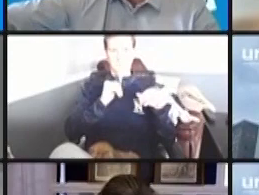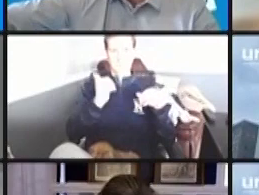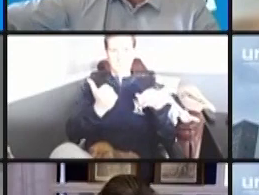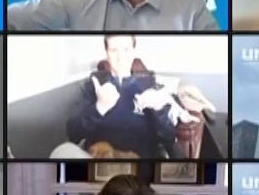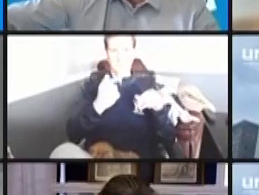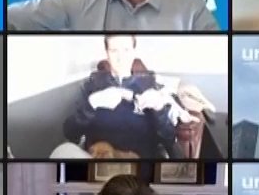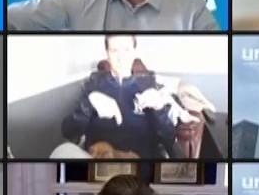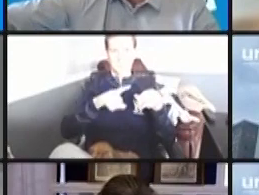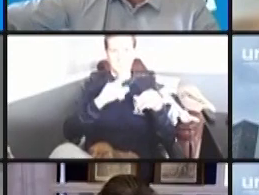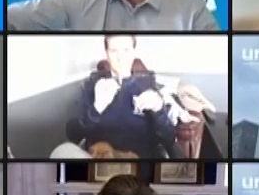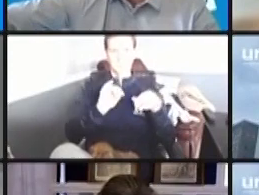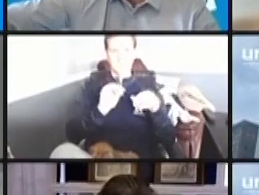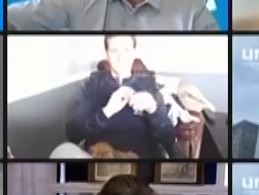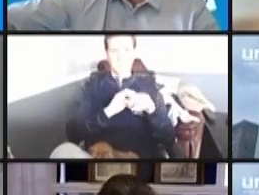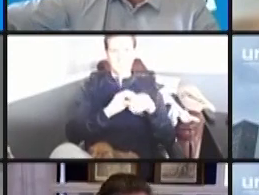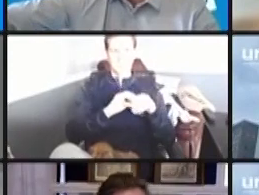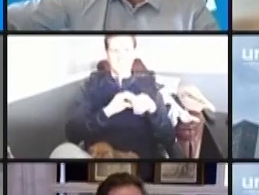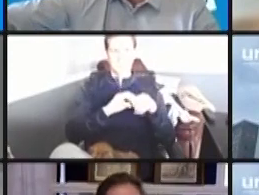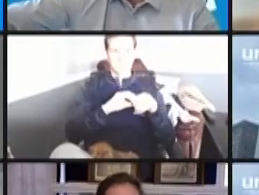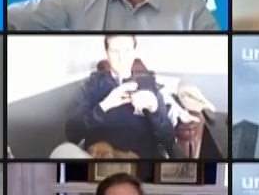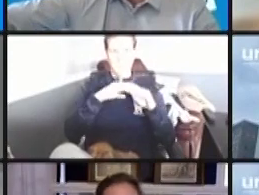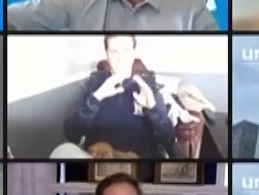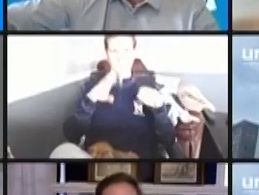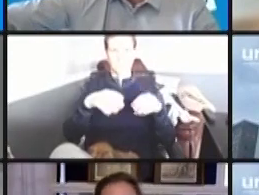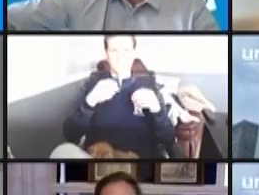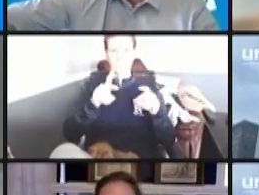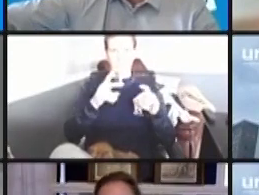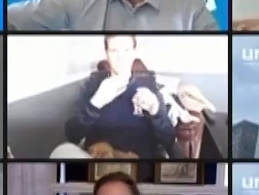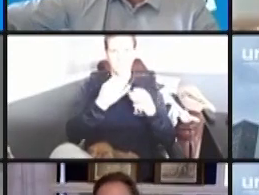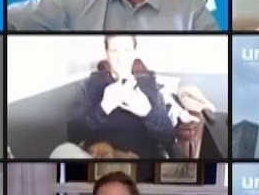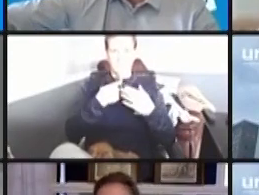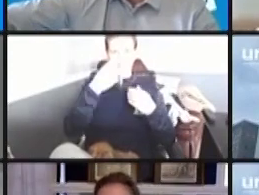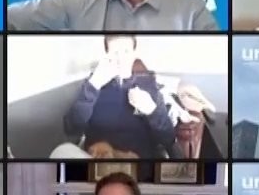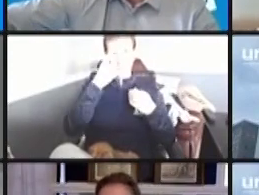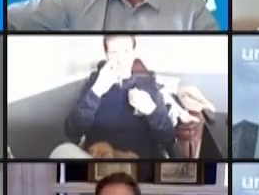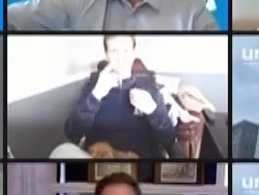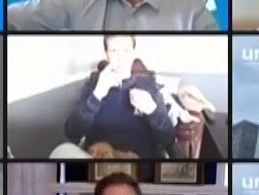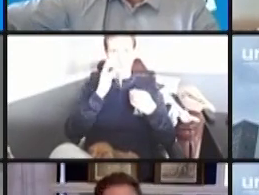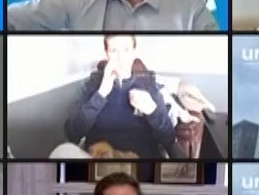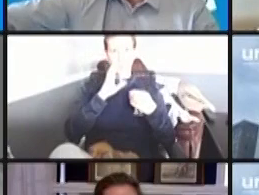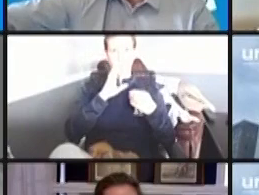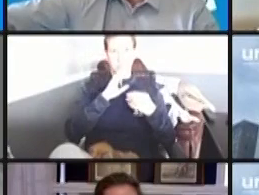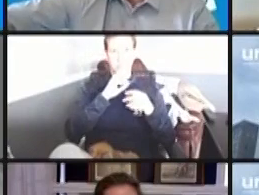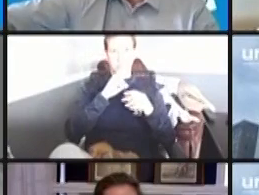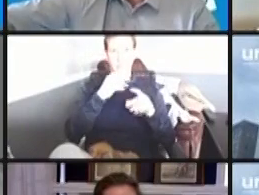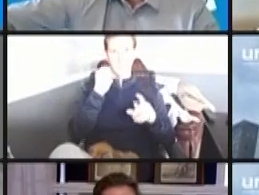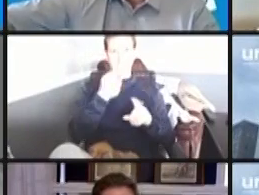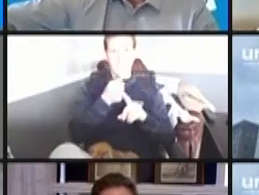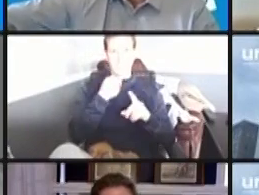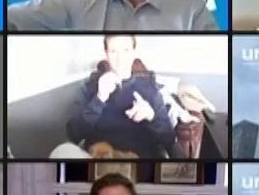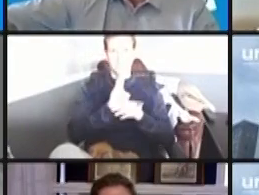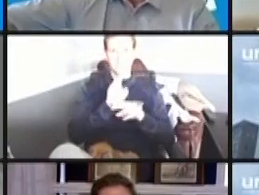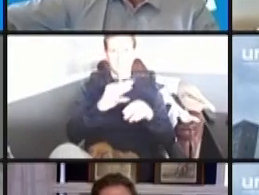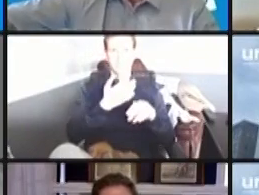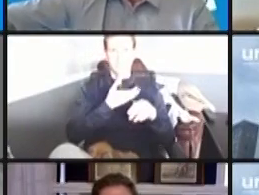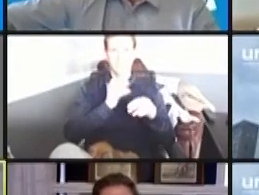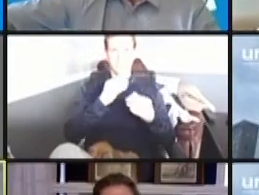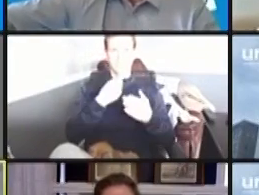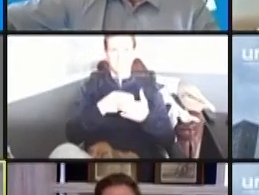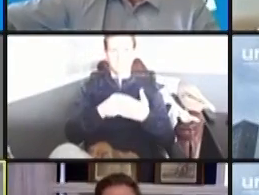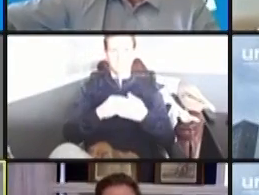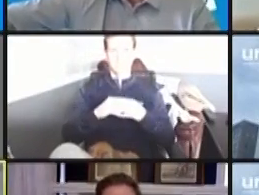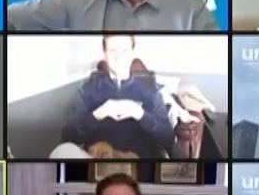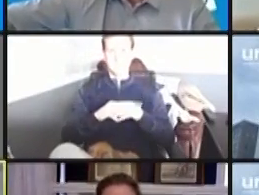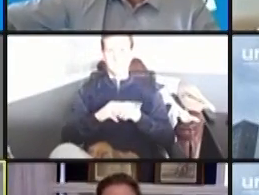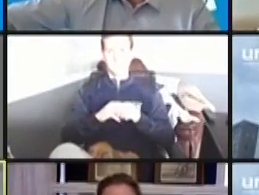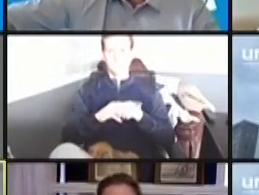the Housing Opportunity Fund. I think this is going to be a very impactful use of our funds. Thank you for bringing. Thank you so much,